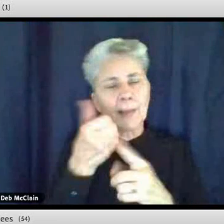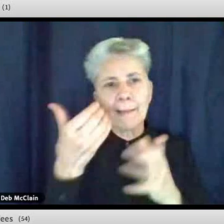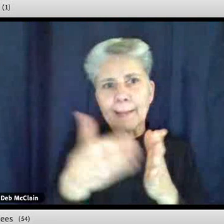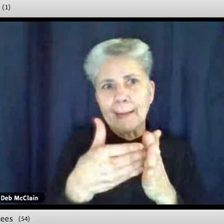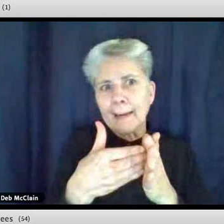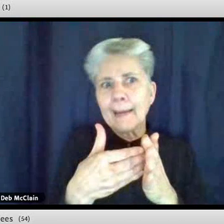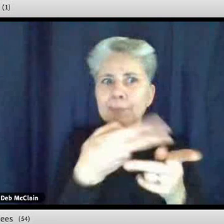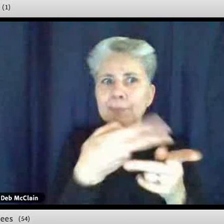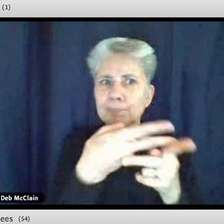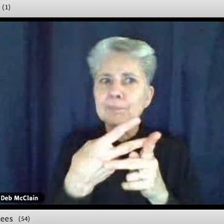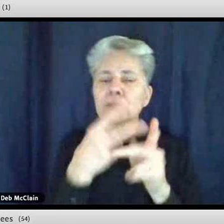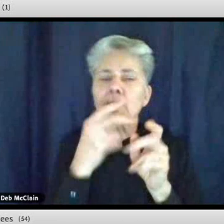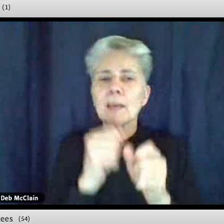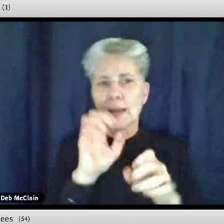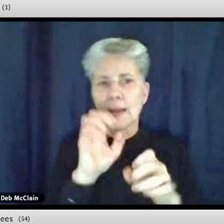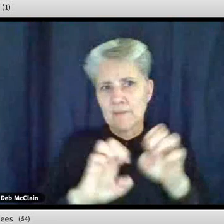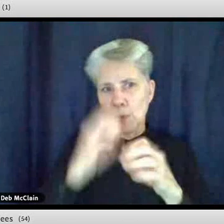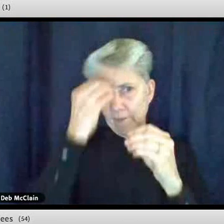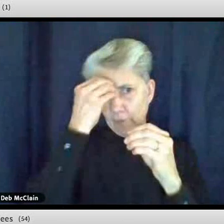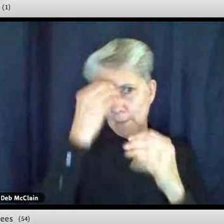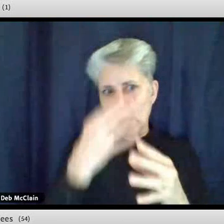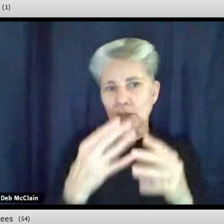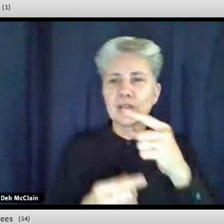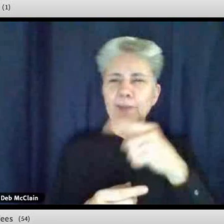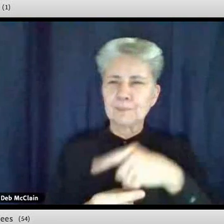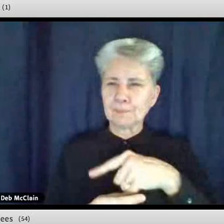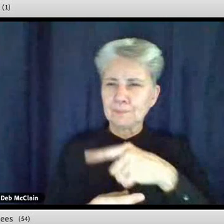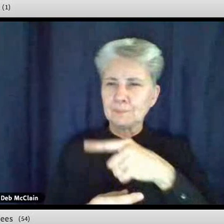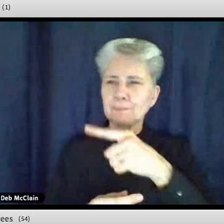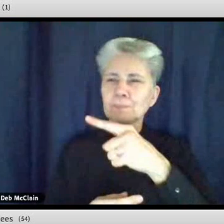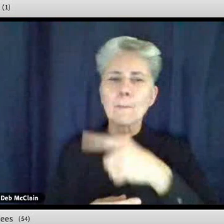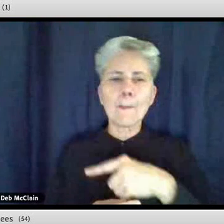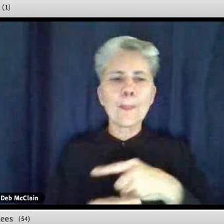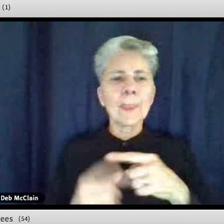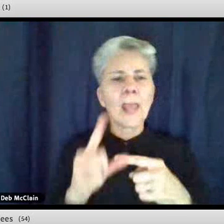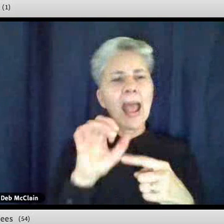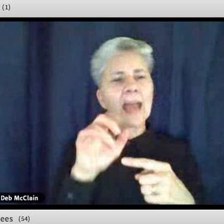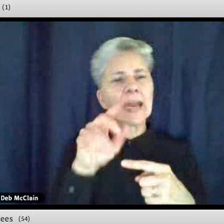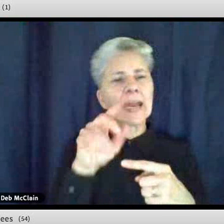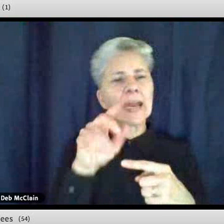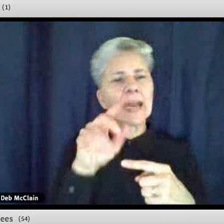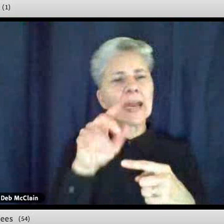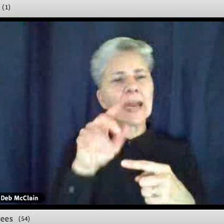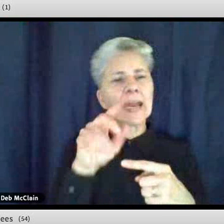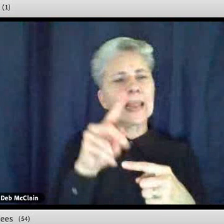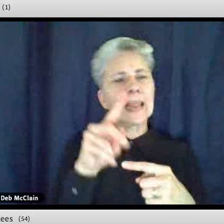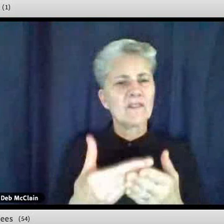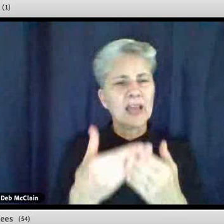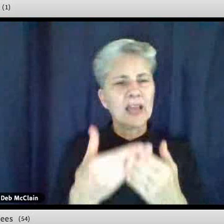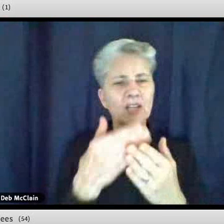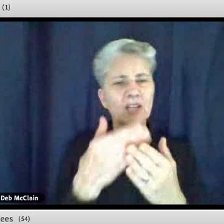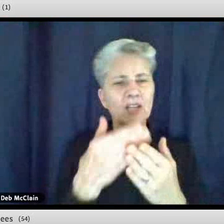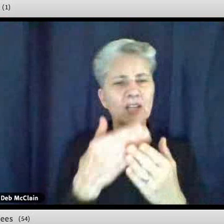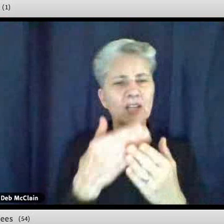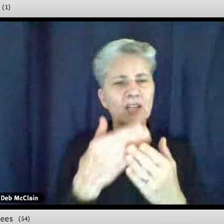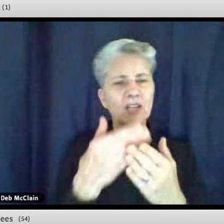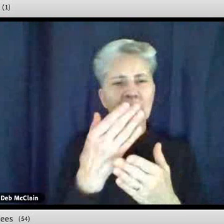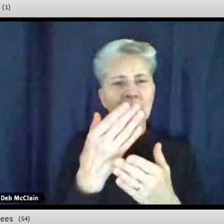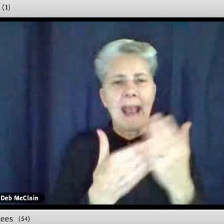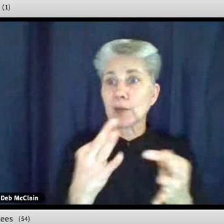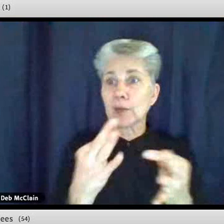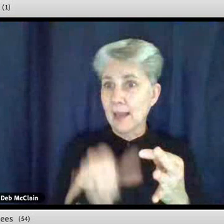libraries have created on fake news so you don't have to reinvent the wheel, or evaluating information period. They're all out there.